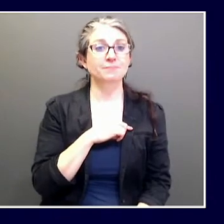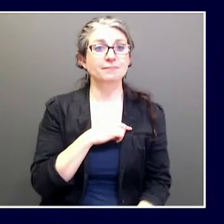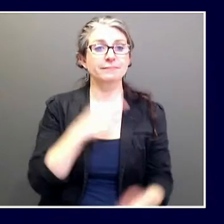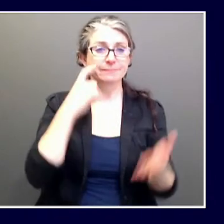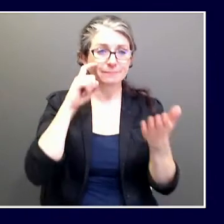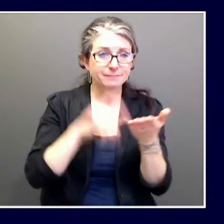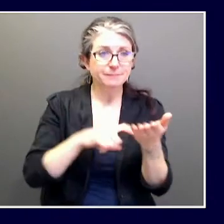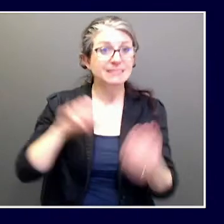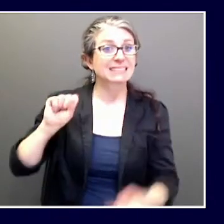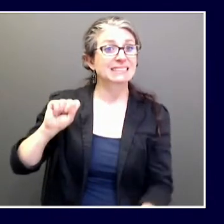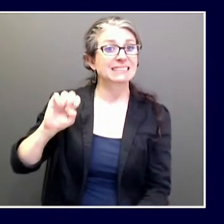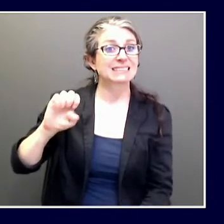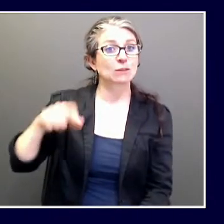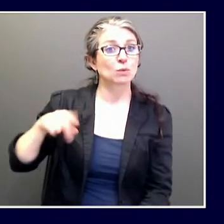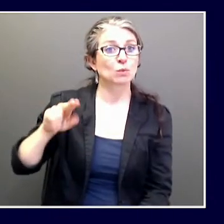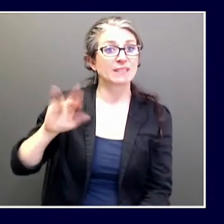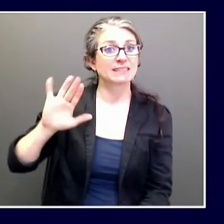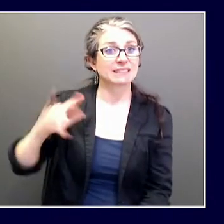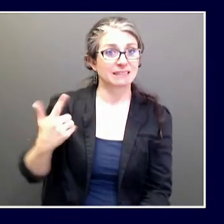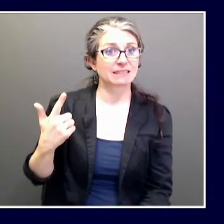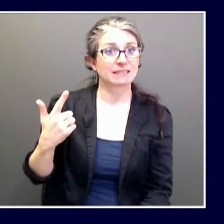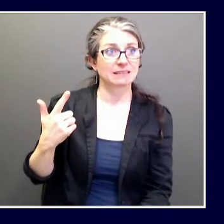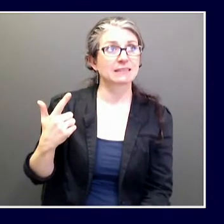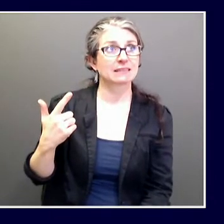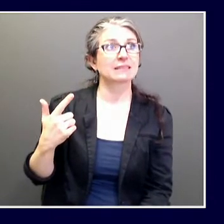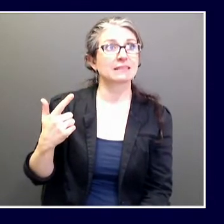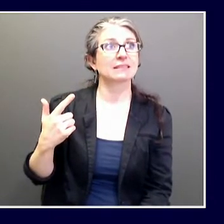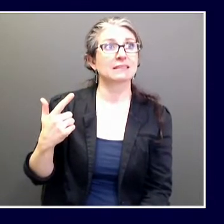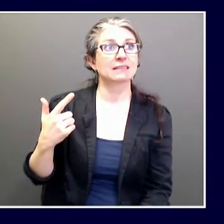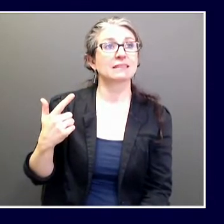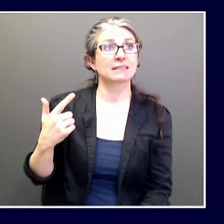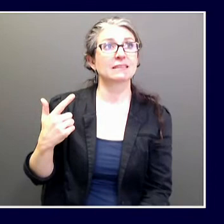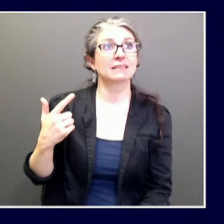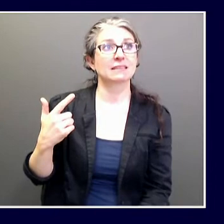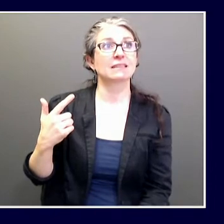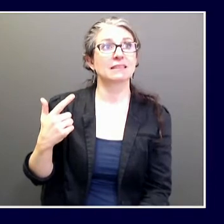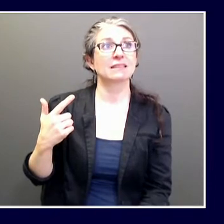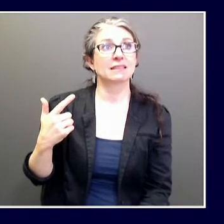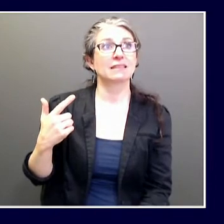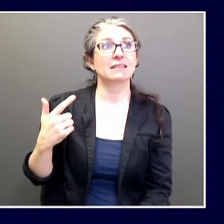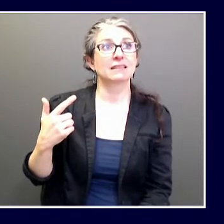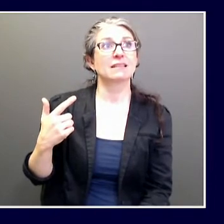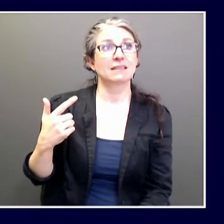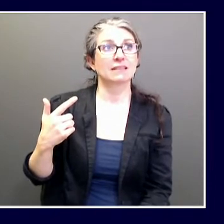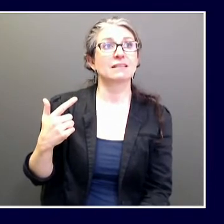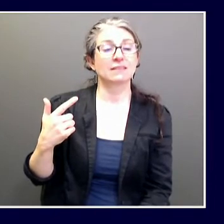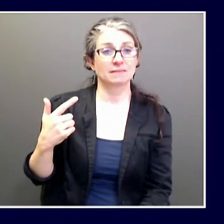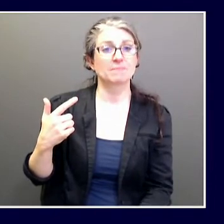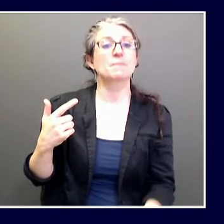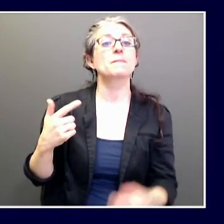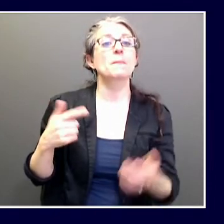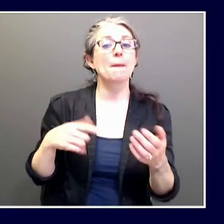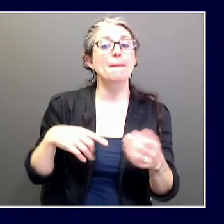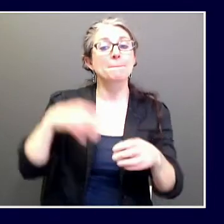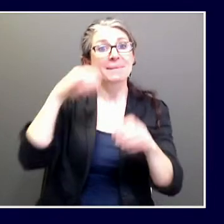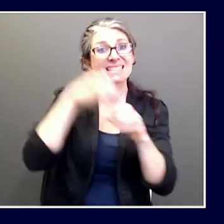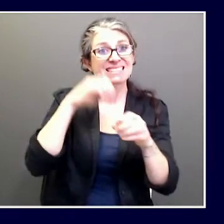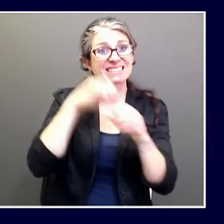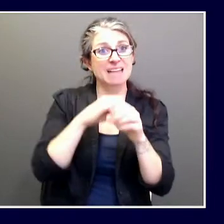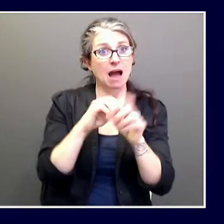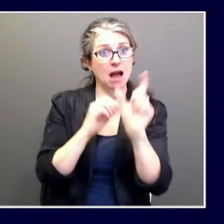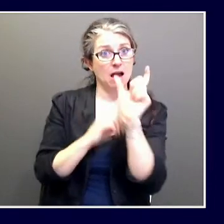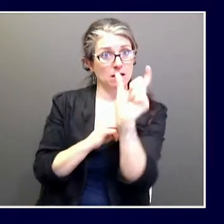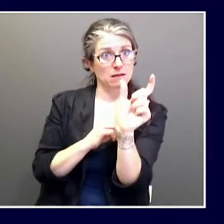determine whether the genome, the RNA fingerprint, whether it belongs to any family out there. So when